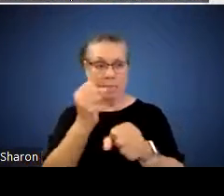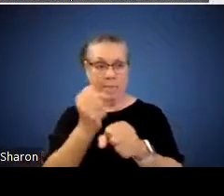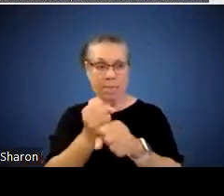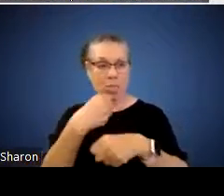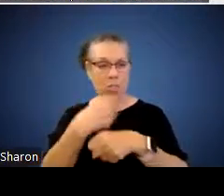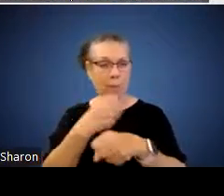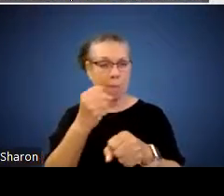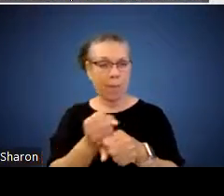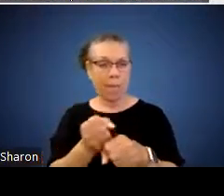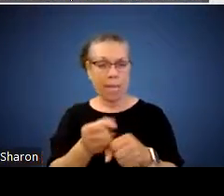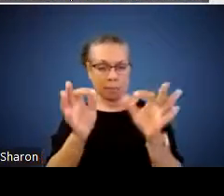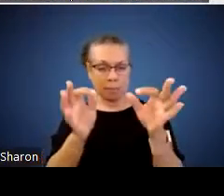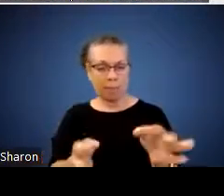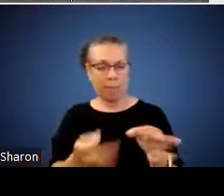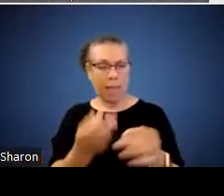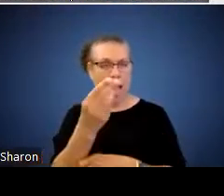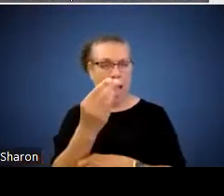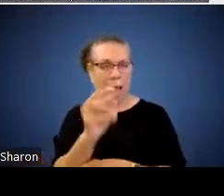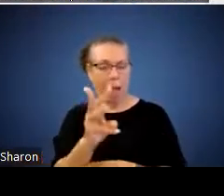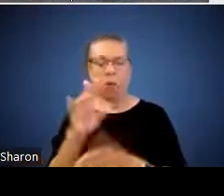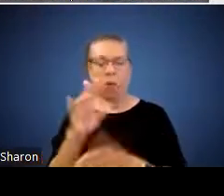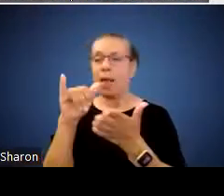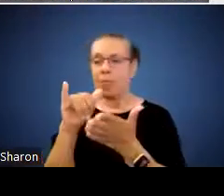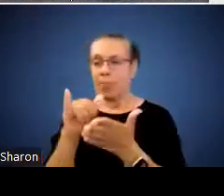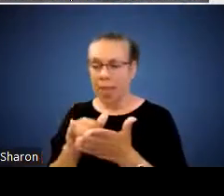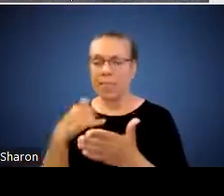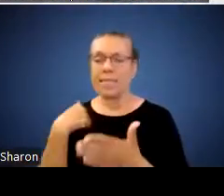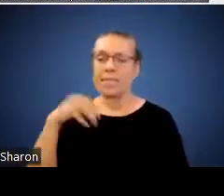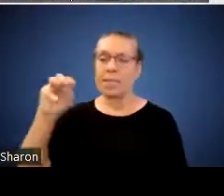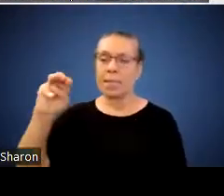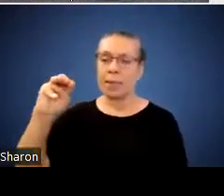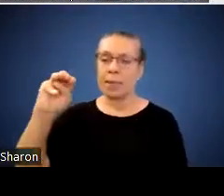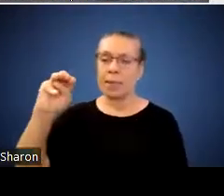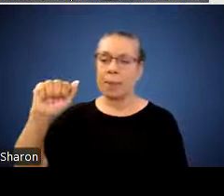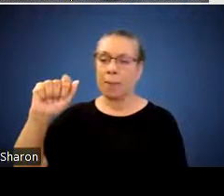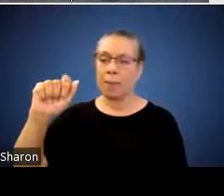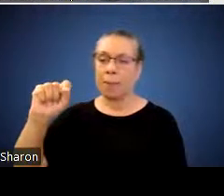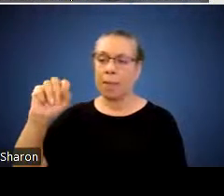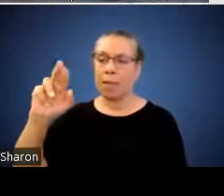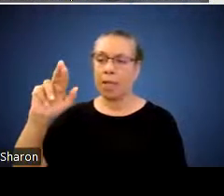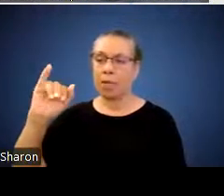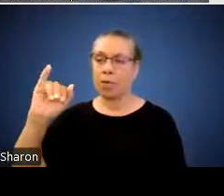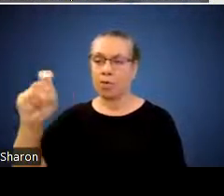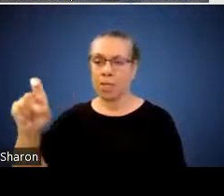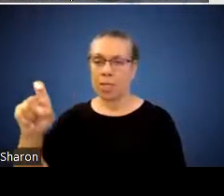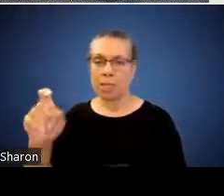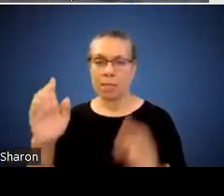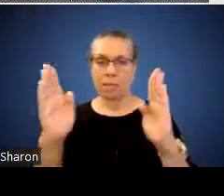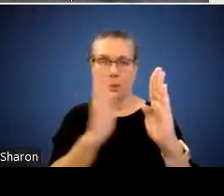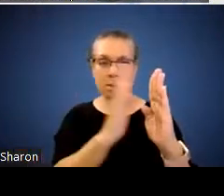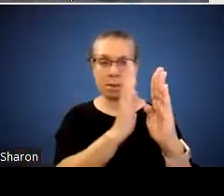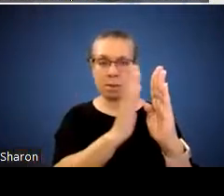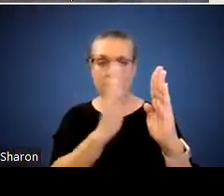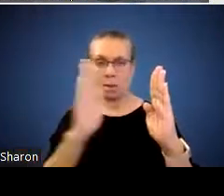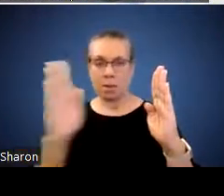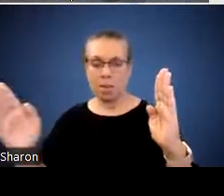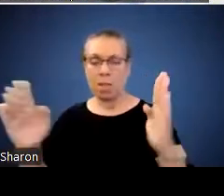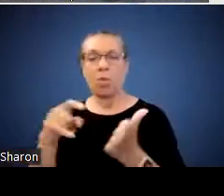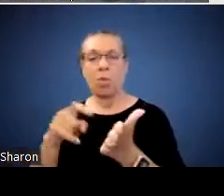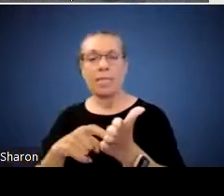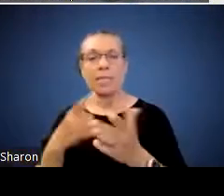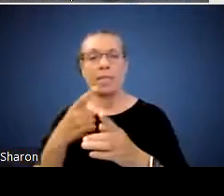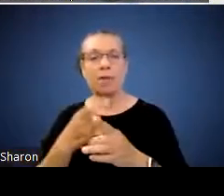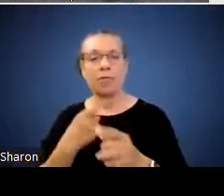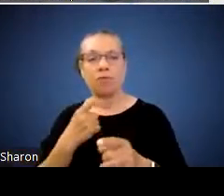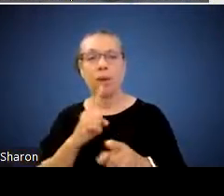about discipline, that will be a discipline matrix. And that's something that we need by ordinance for the Civilian Review Board to